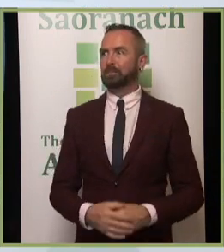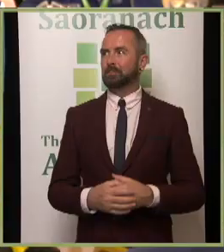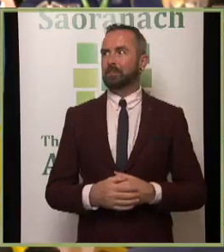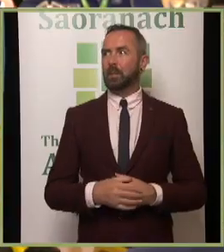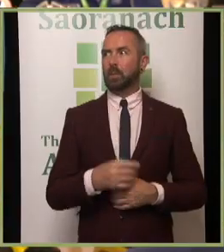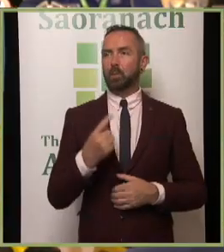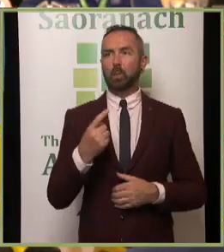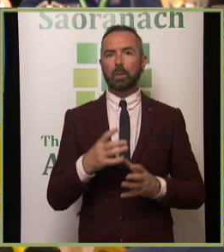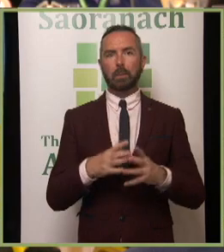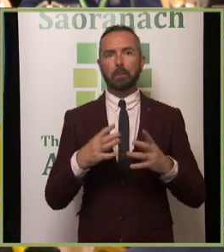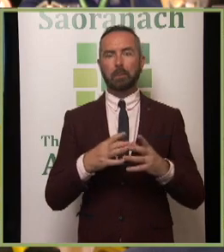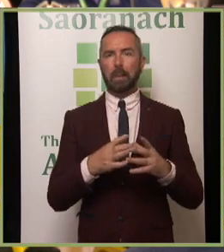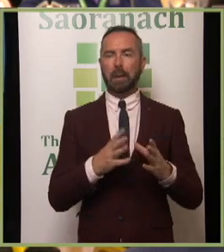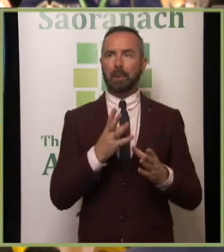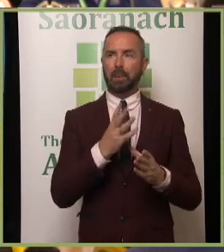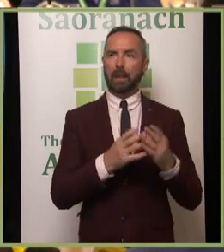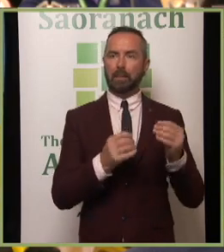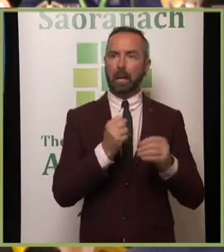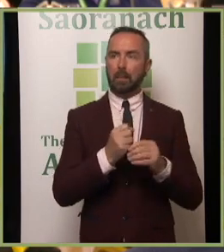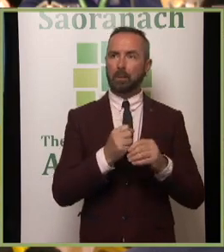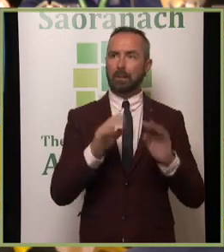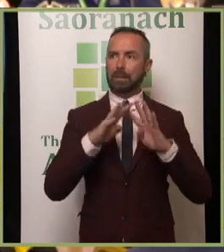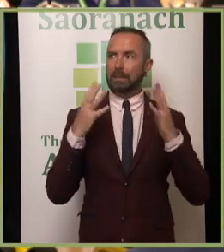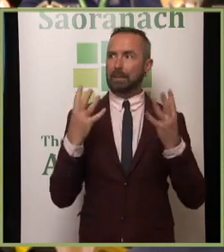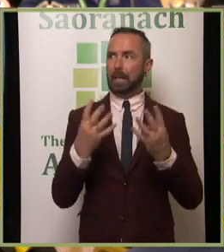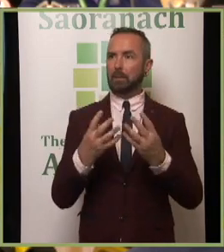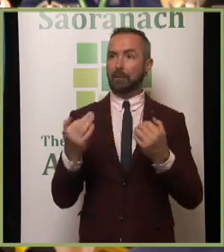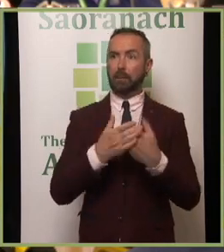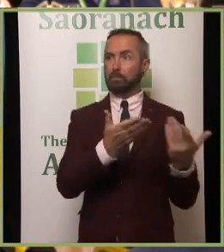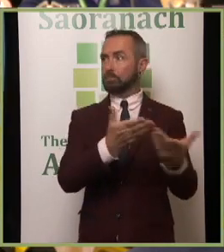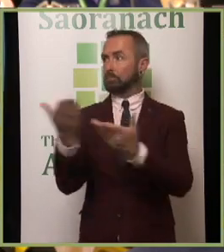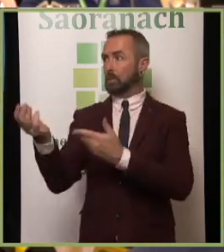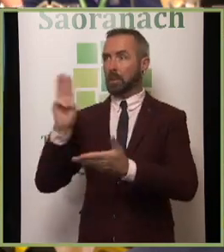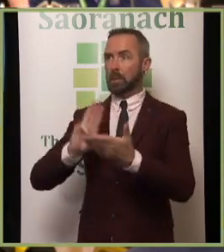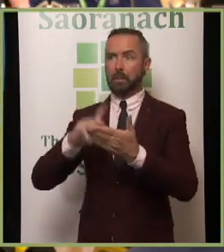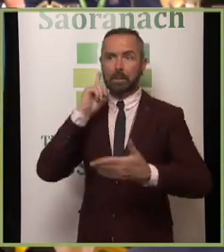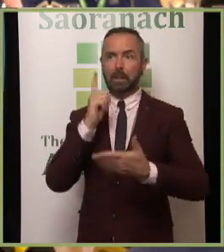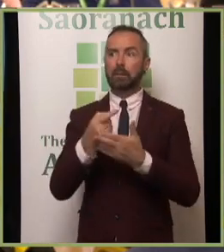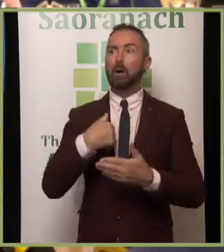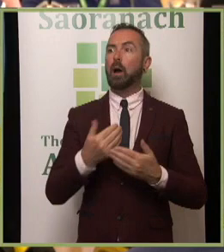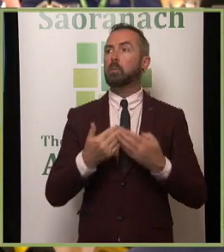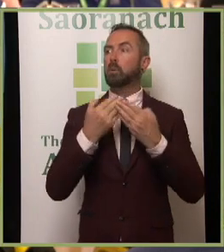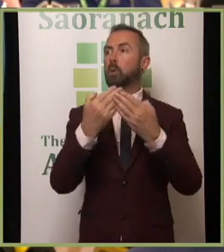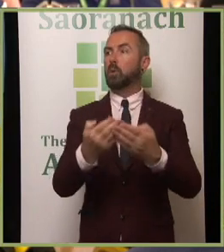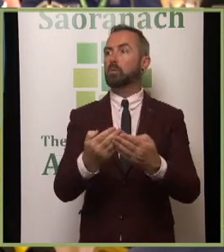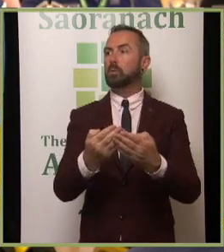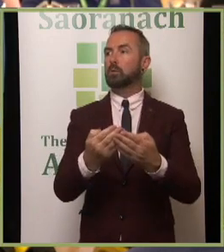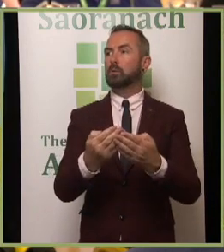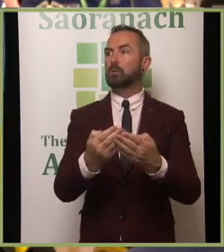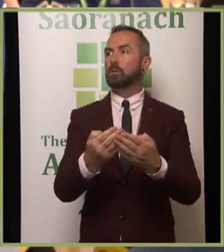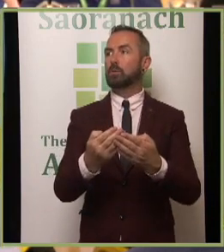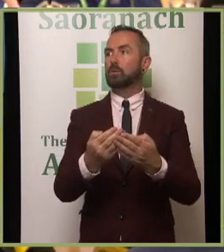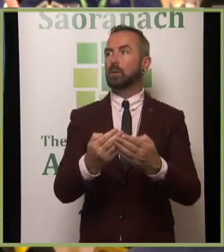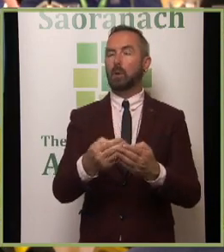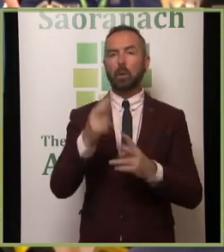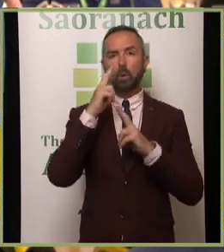main pillars is that of the Assembly is that it's up to the members to decide. So I'm proposing that we look at an